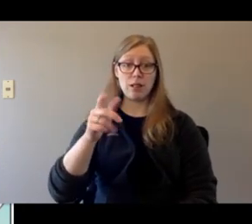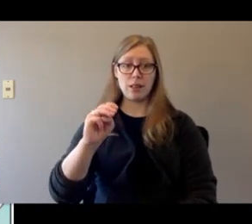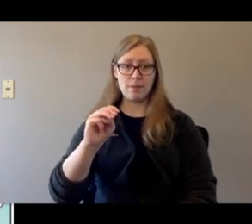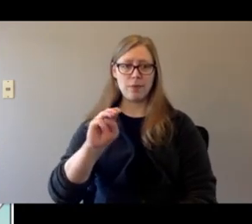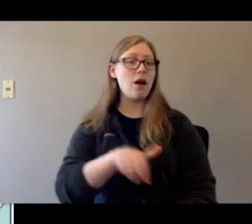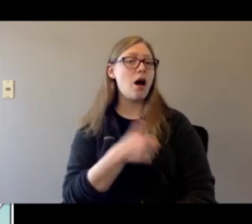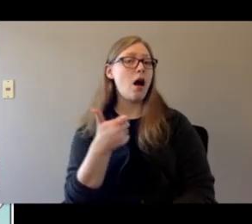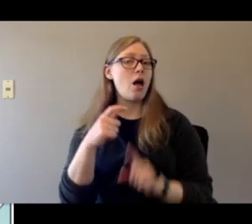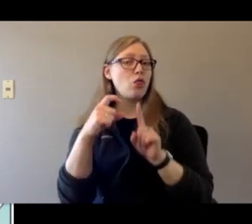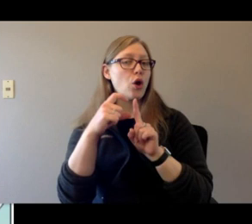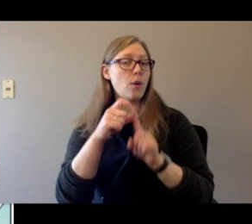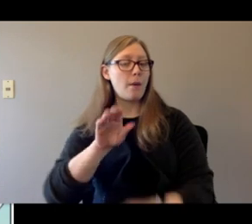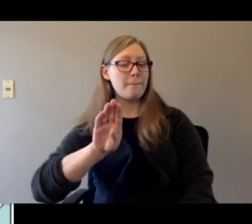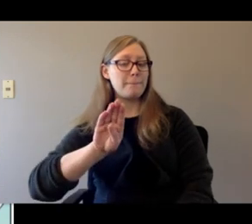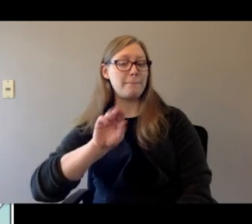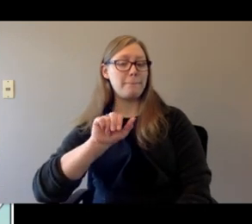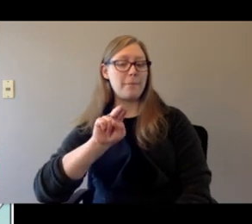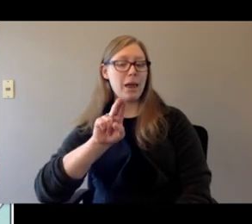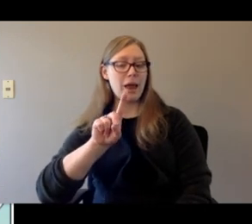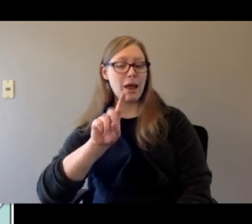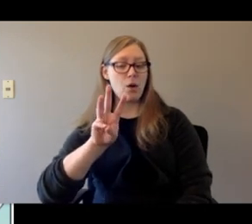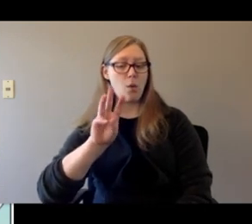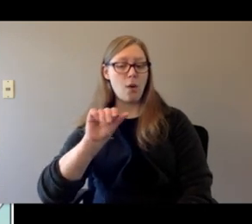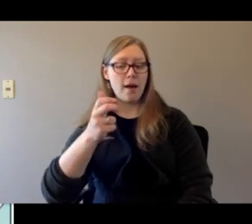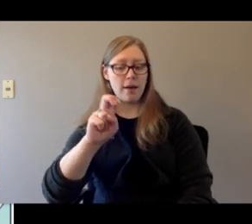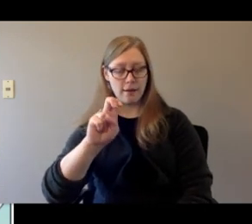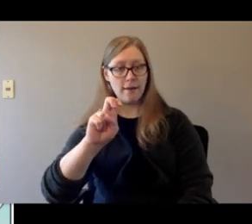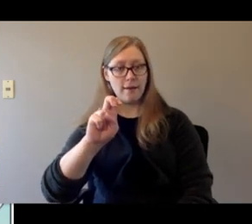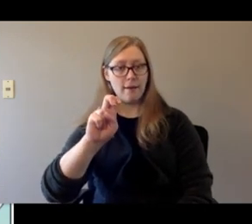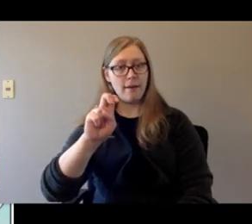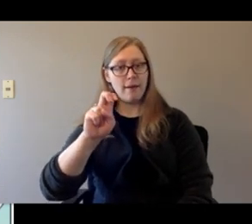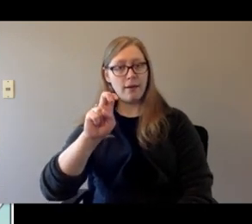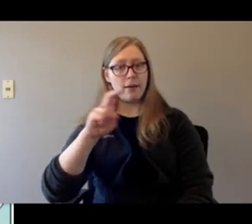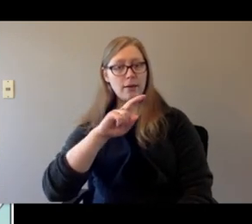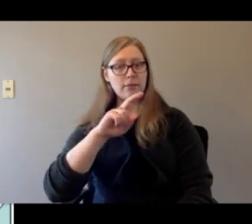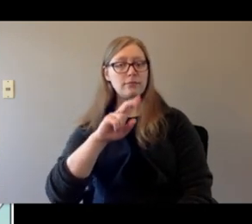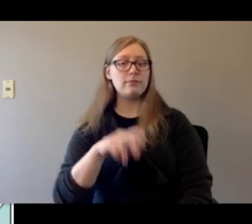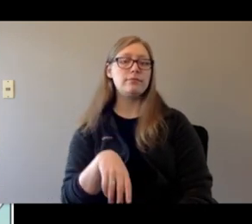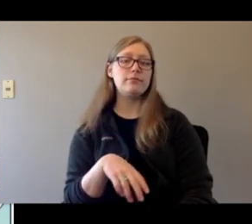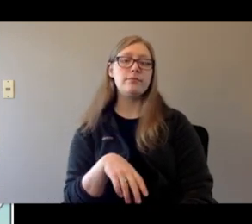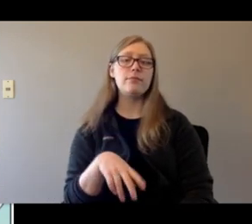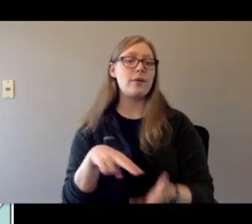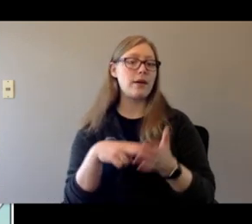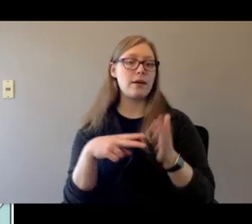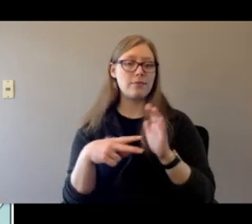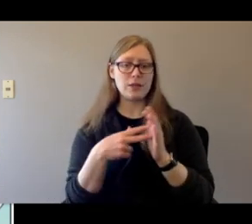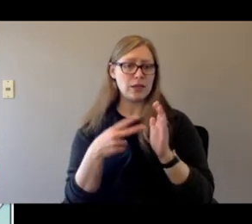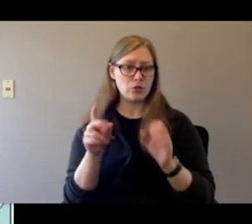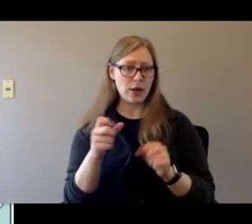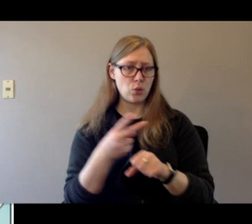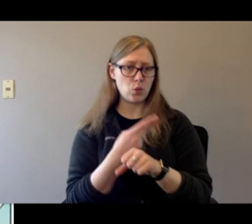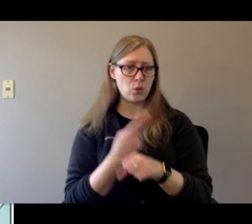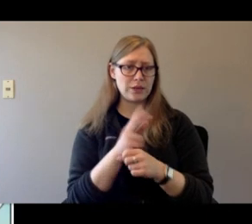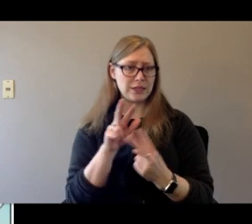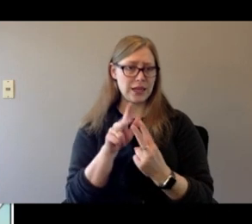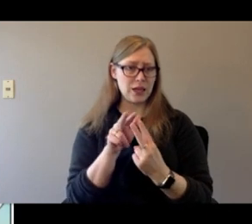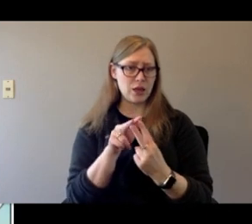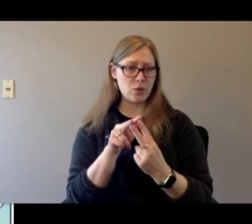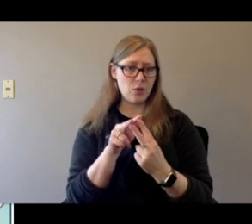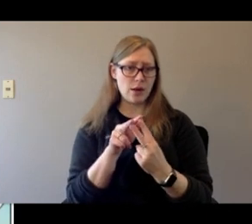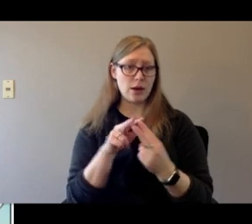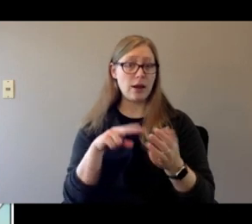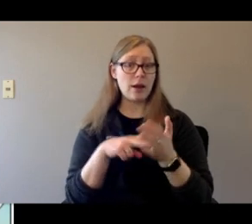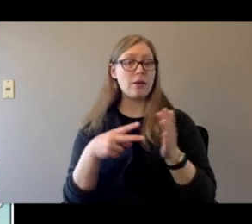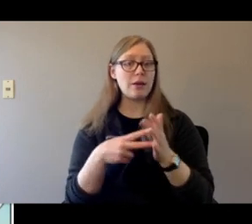bandwagon fallacy. So either or, you can kind of use those interchangeably. And the definition for this is attempting to